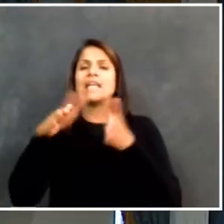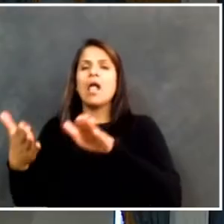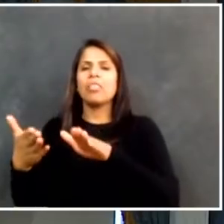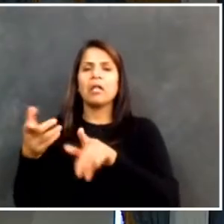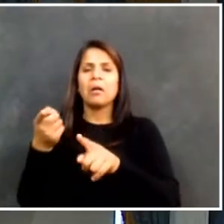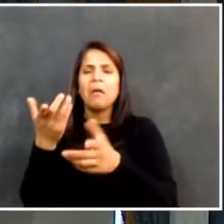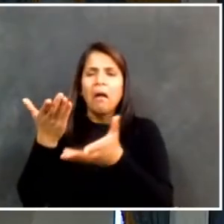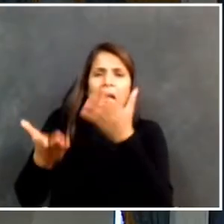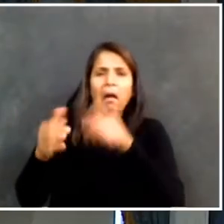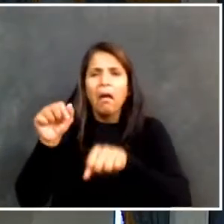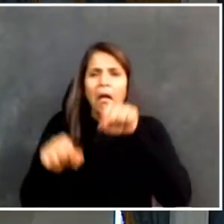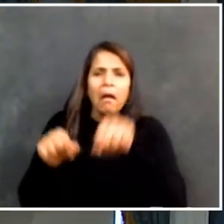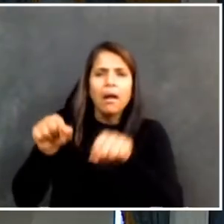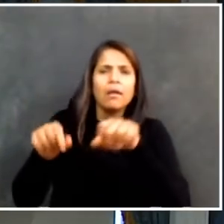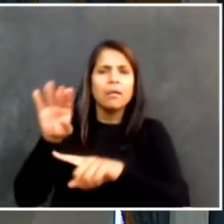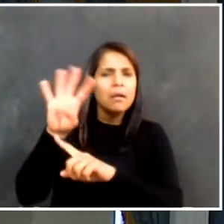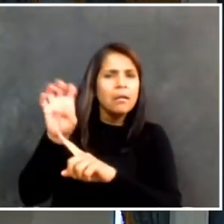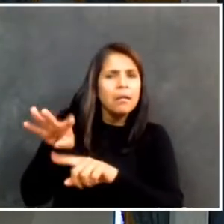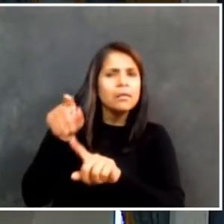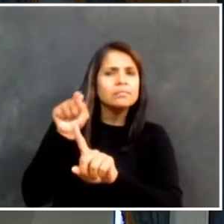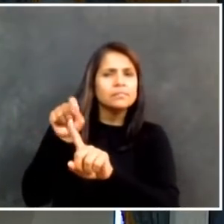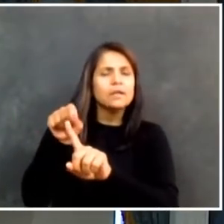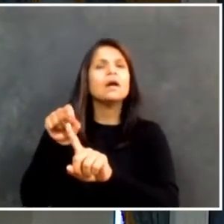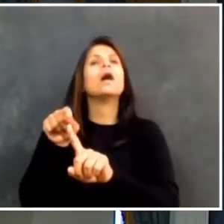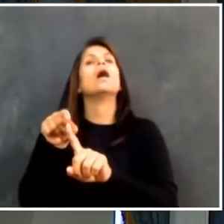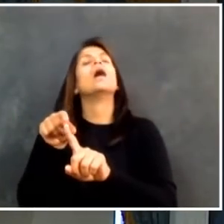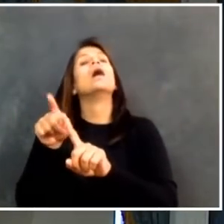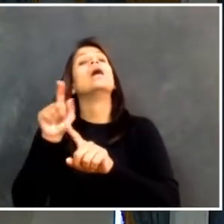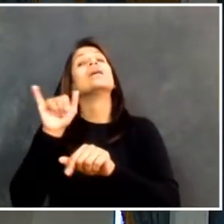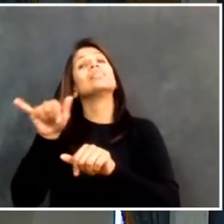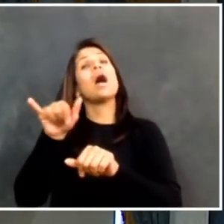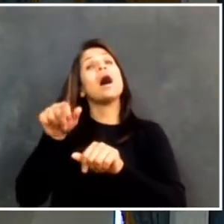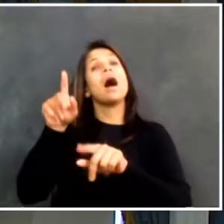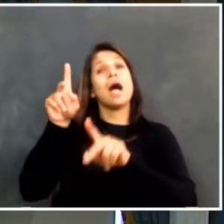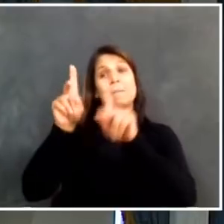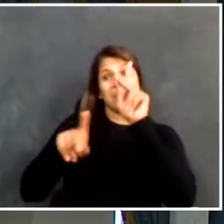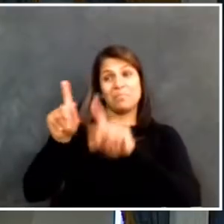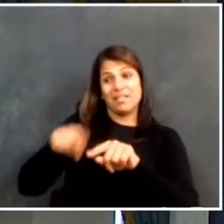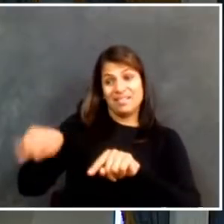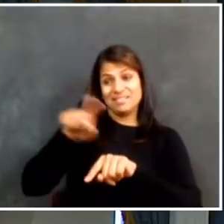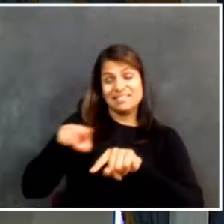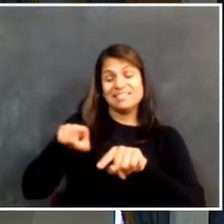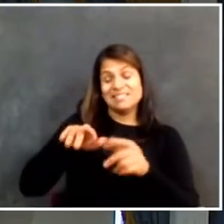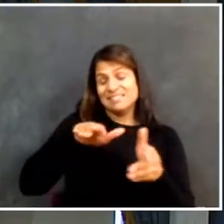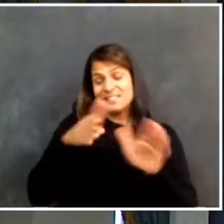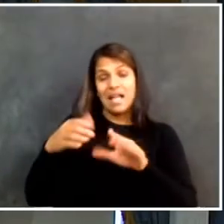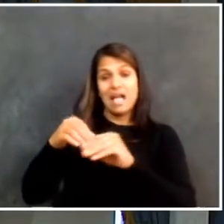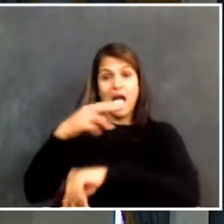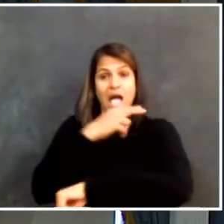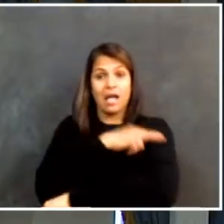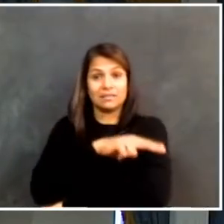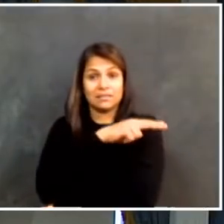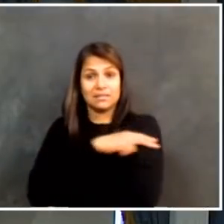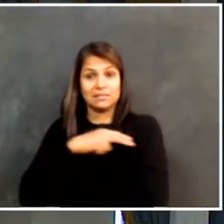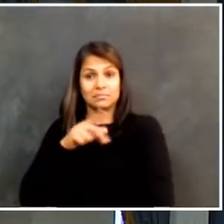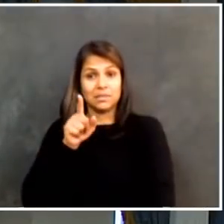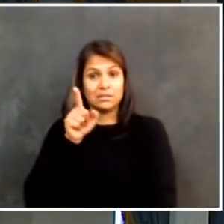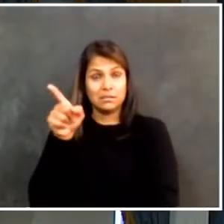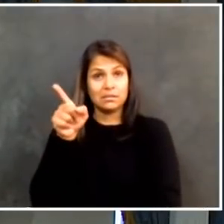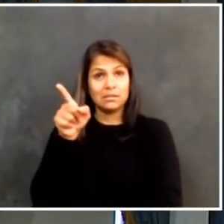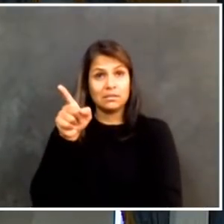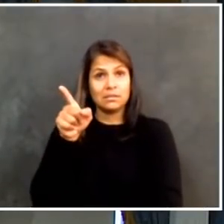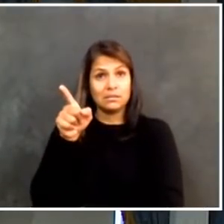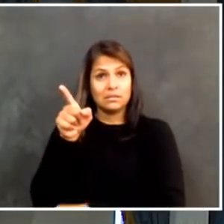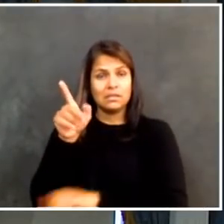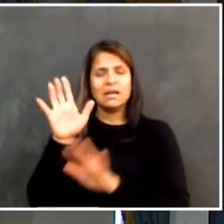Can you clarify if you know, are these people who died while they were waiting for care before